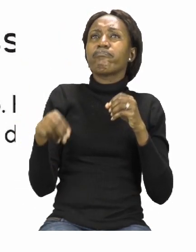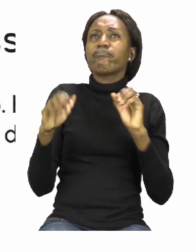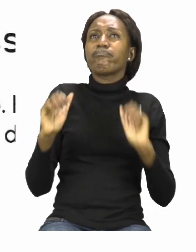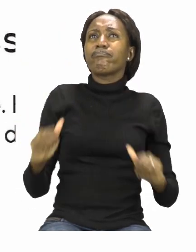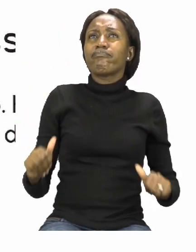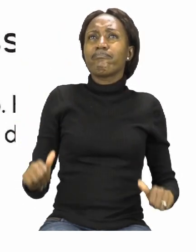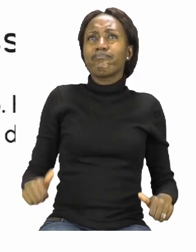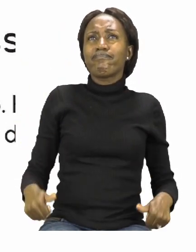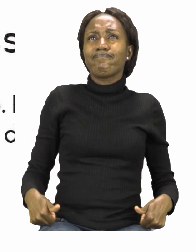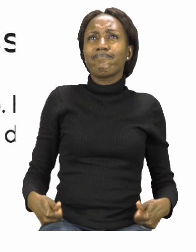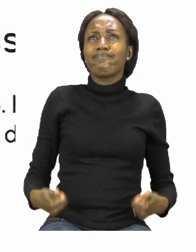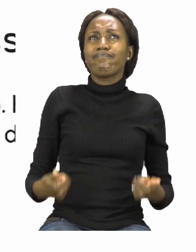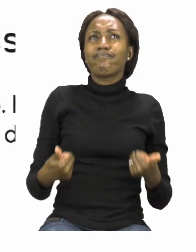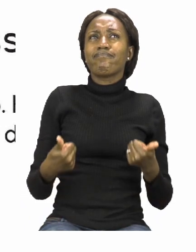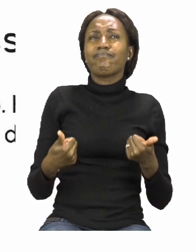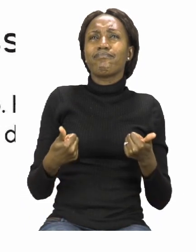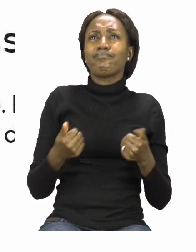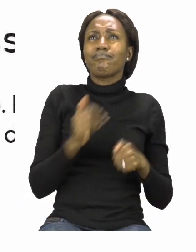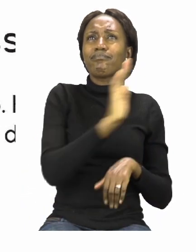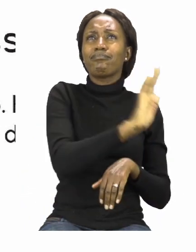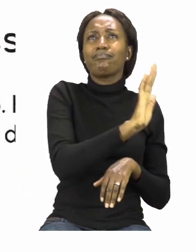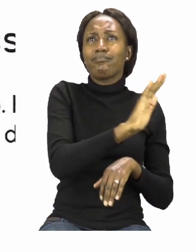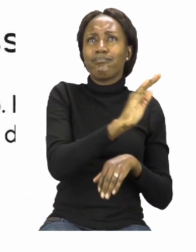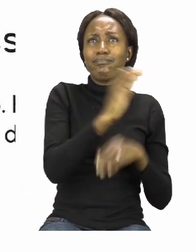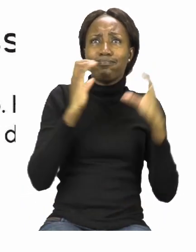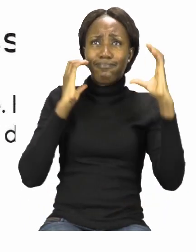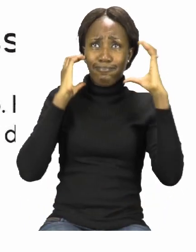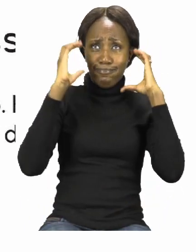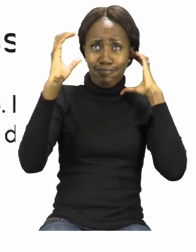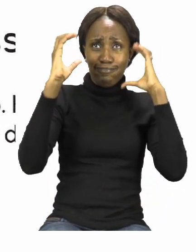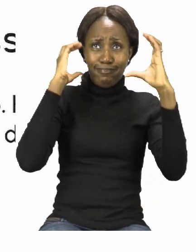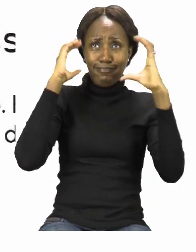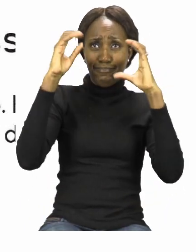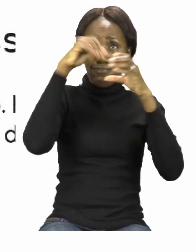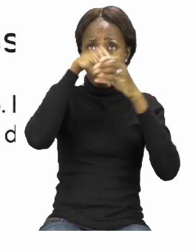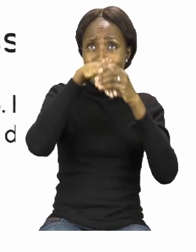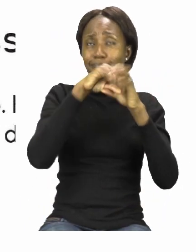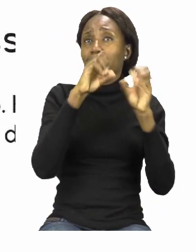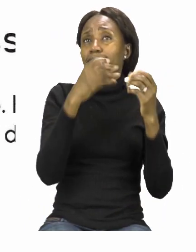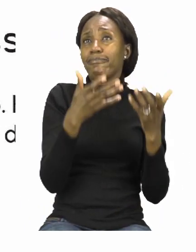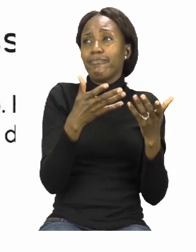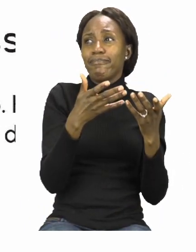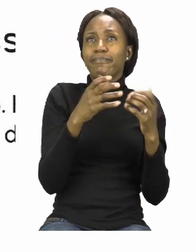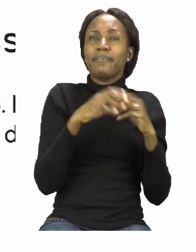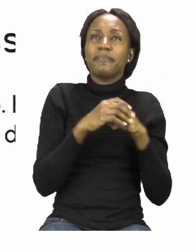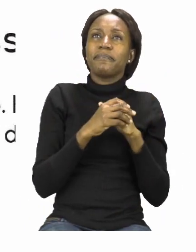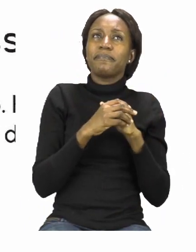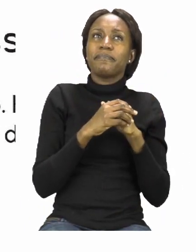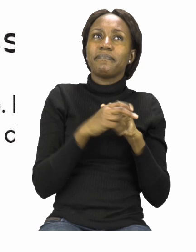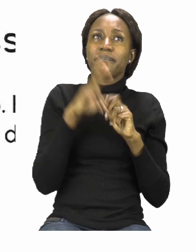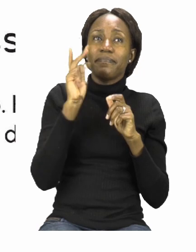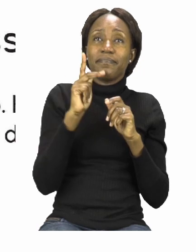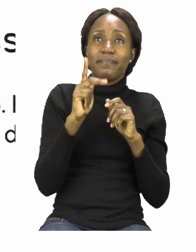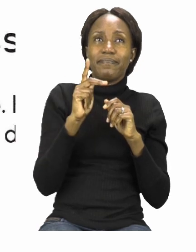Stop. How many boys are left? Let's read again.